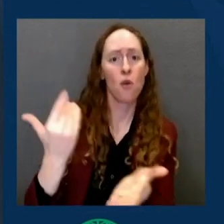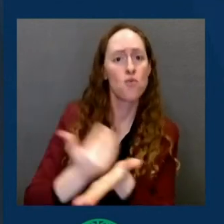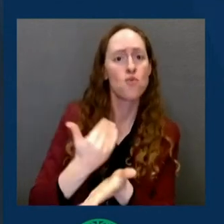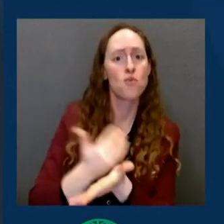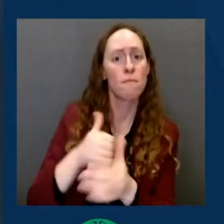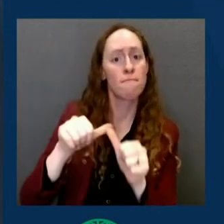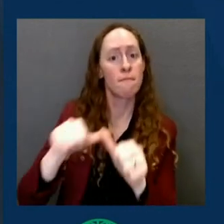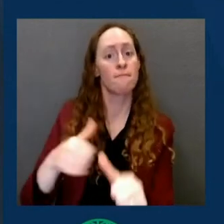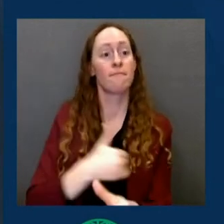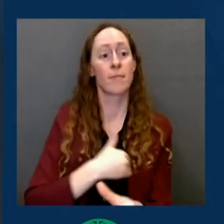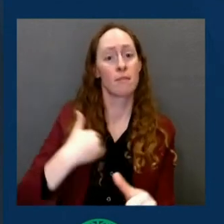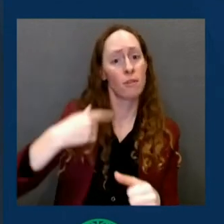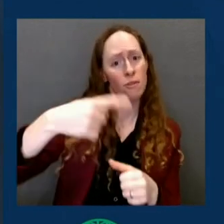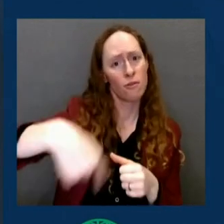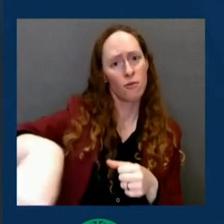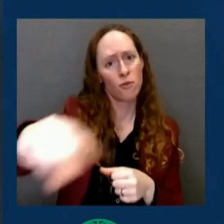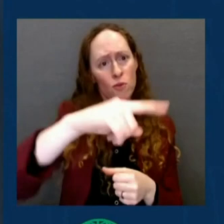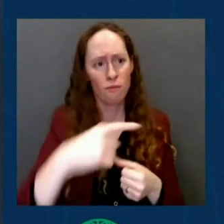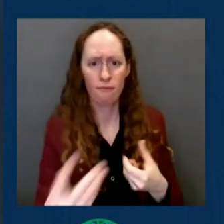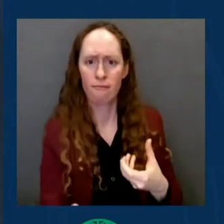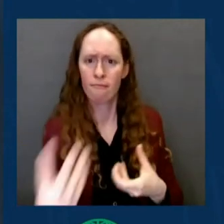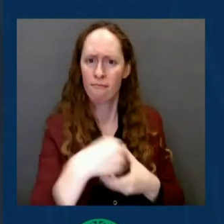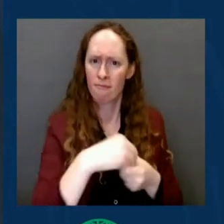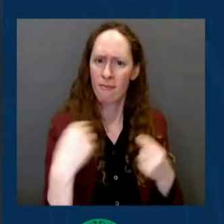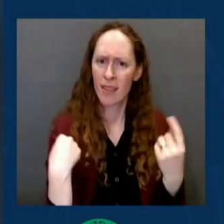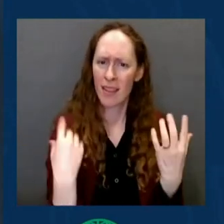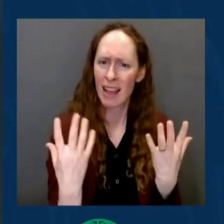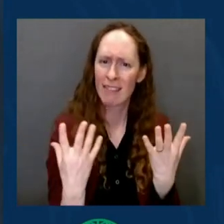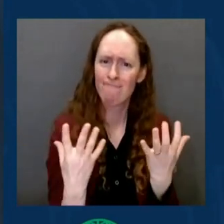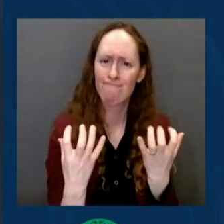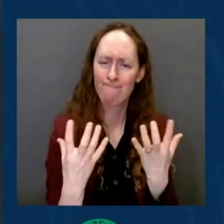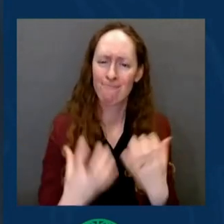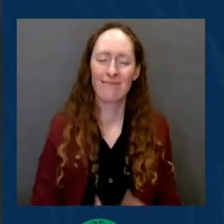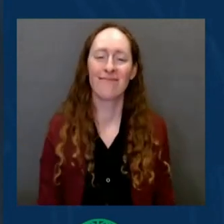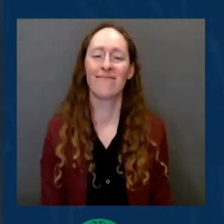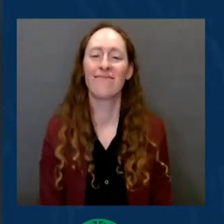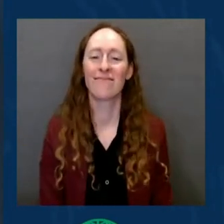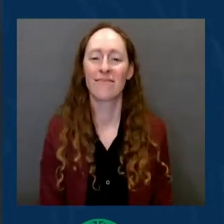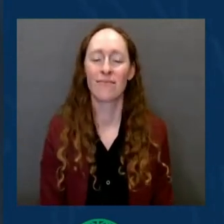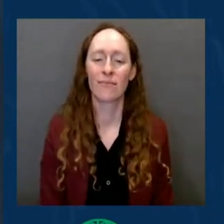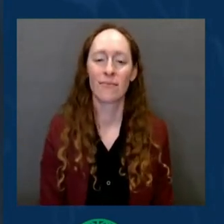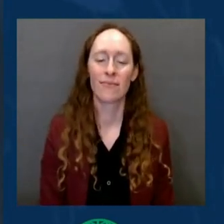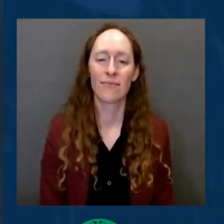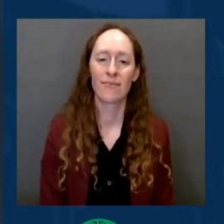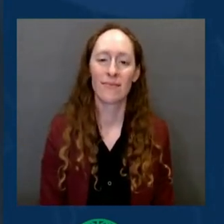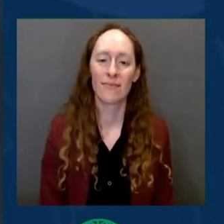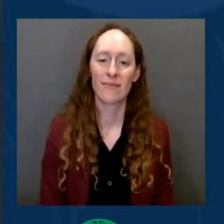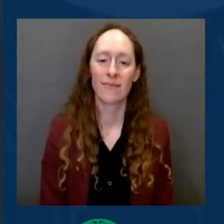for the African Union to join the G20 as a permanent member of the G20.